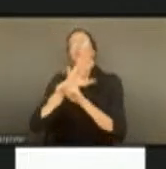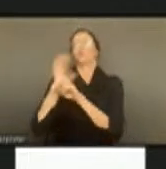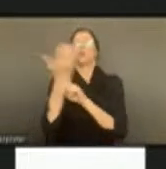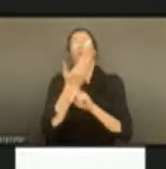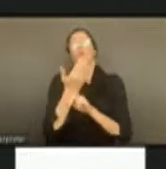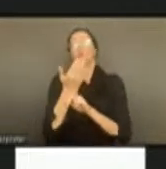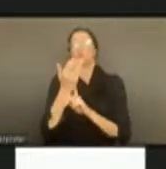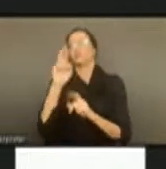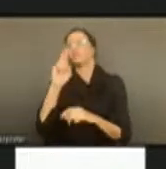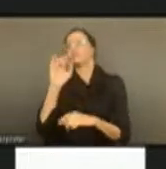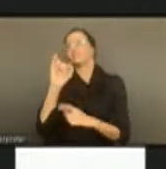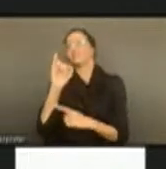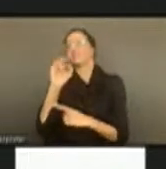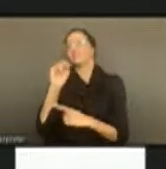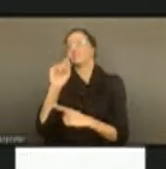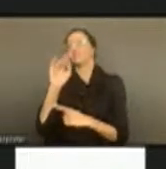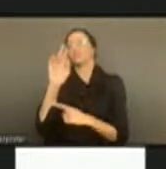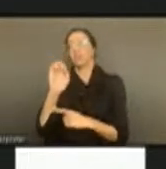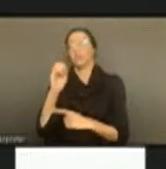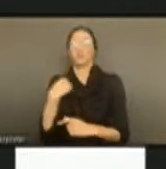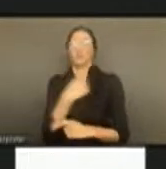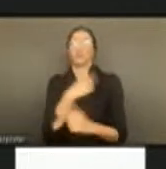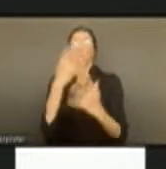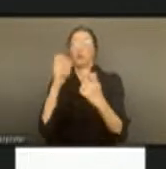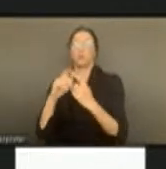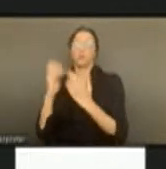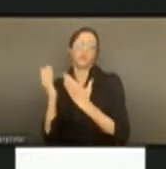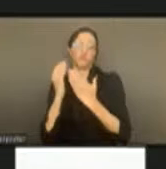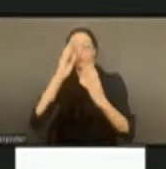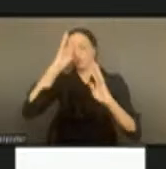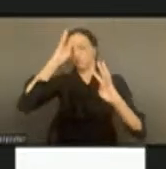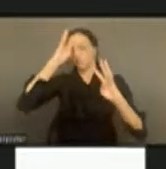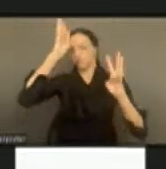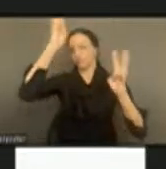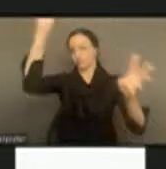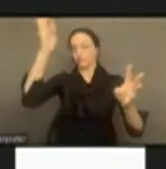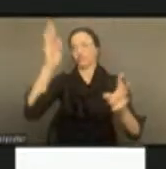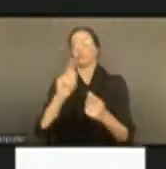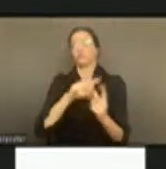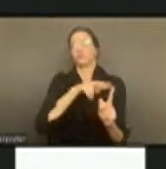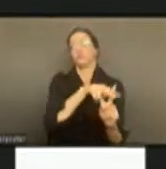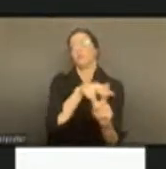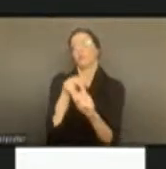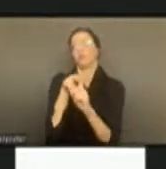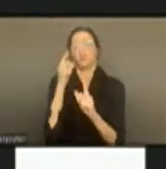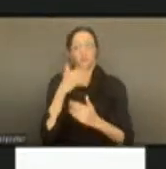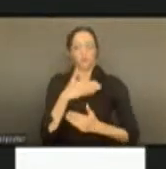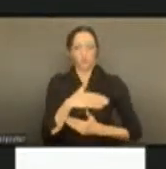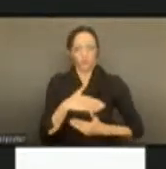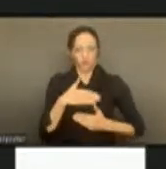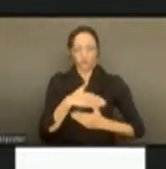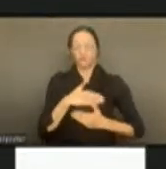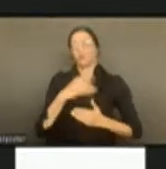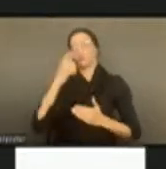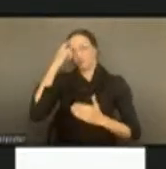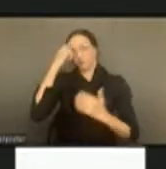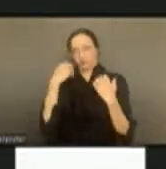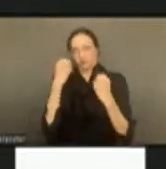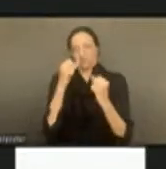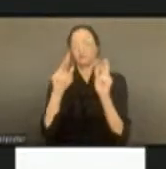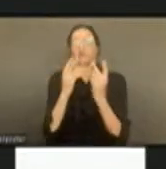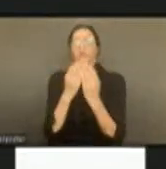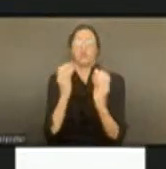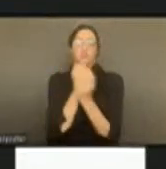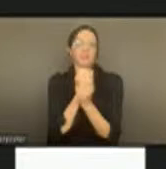by bringing the arts into public spaces, tourism, recreation, facility infrastructure, mental health, and public safety. Furthermore, there is a precedent for the